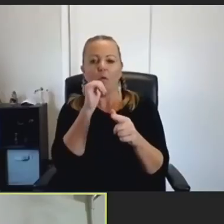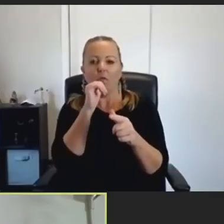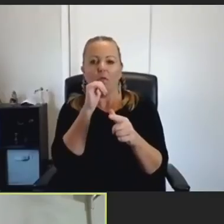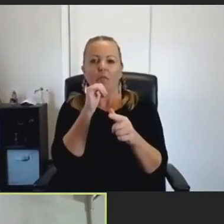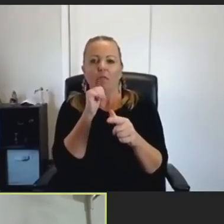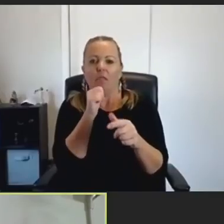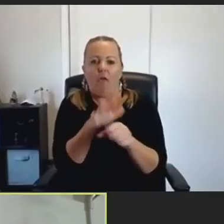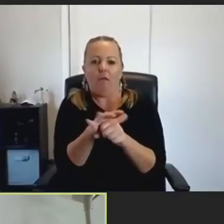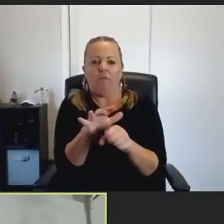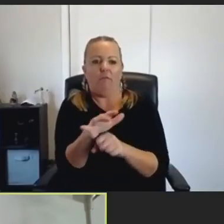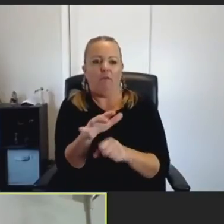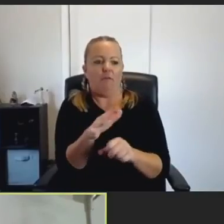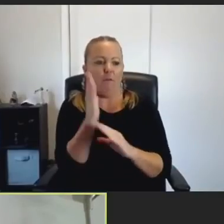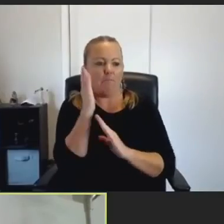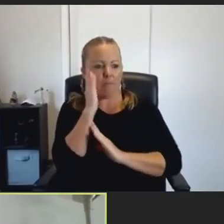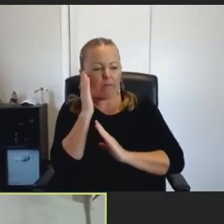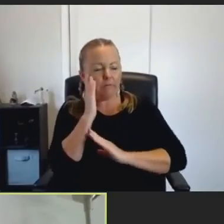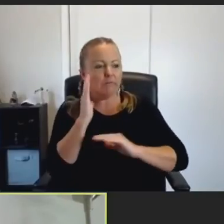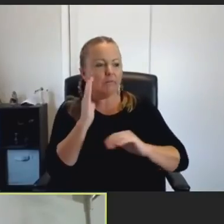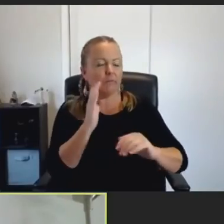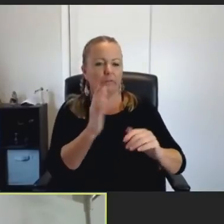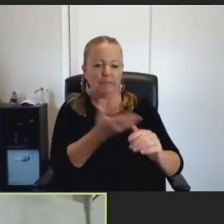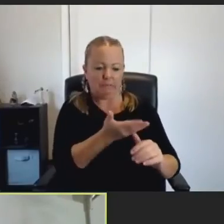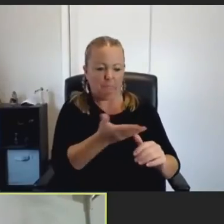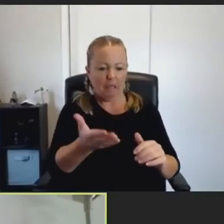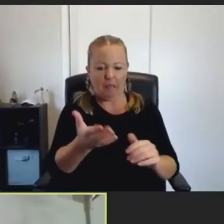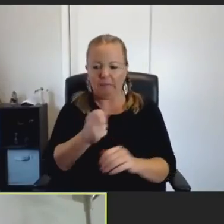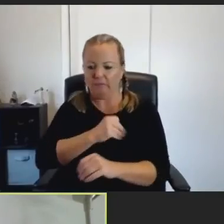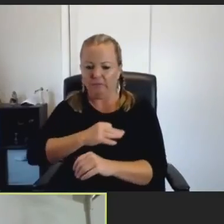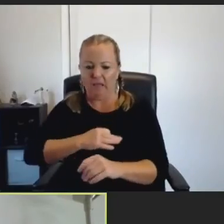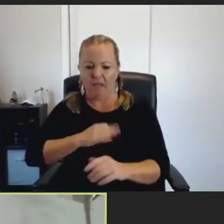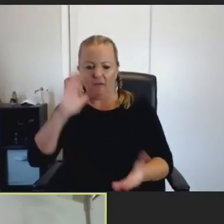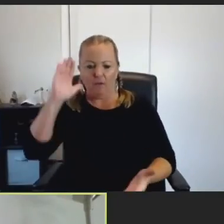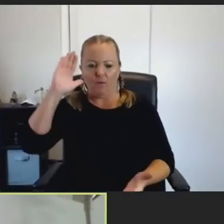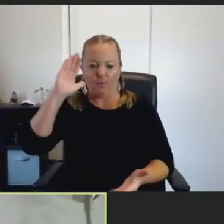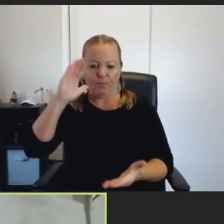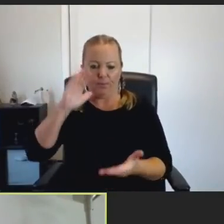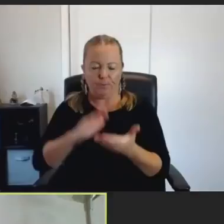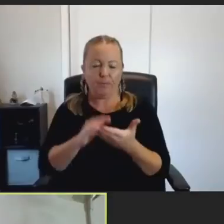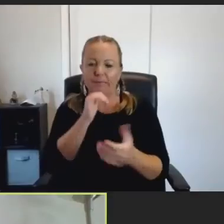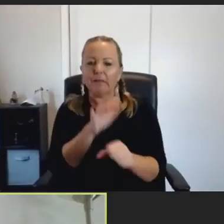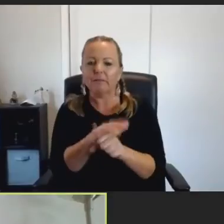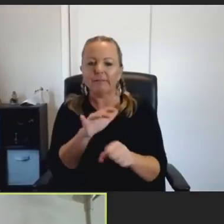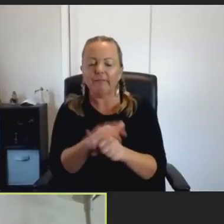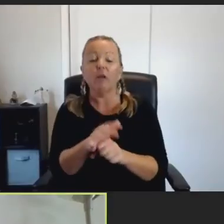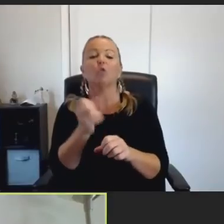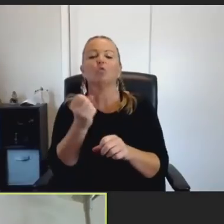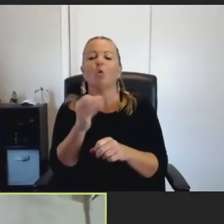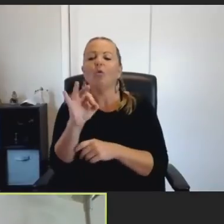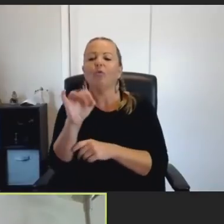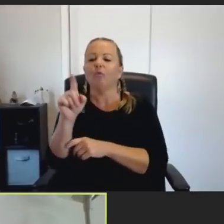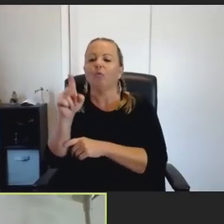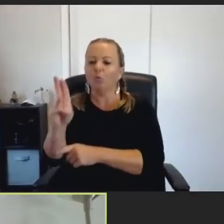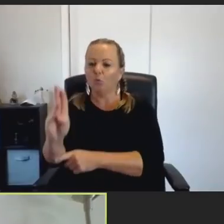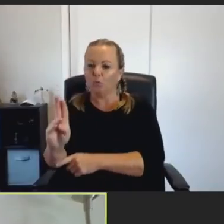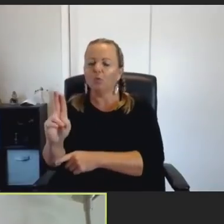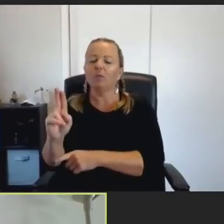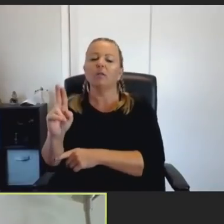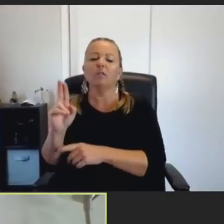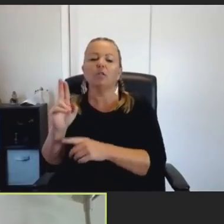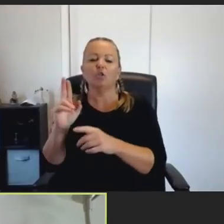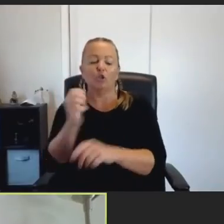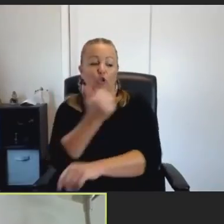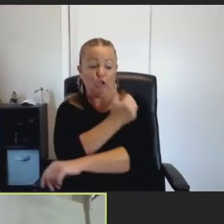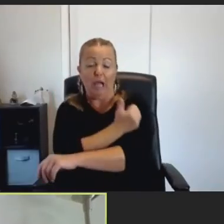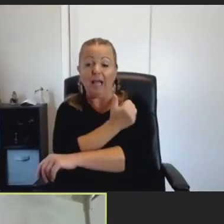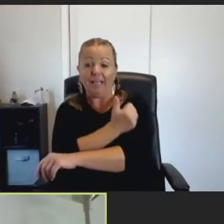beds, supplies, staff. So by getting your flu shot, it helps to address potential healthcare system problems that could happen